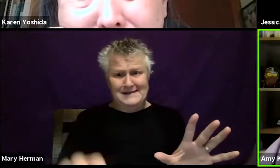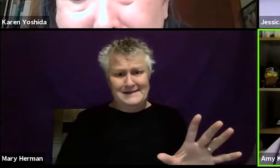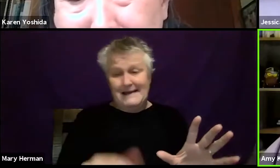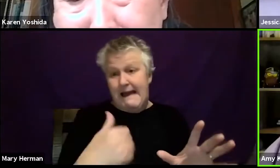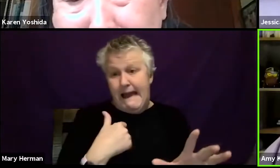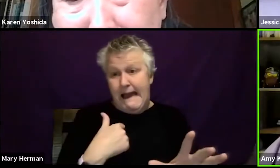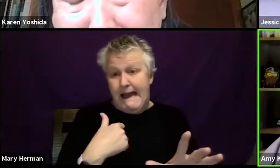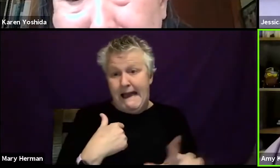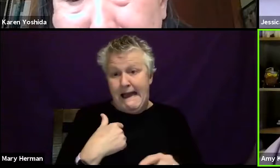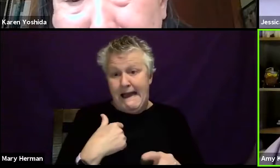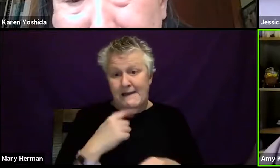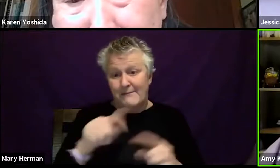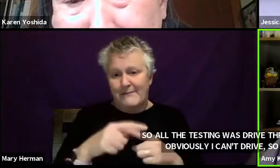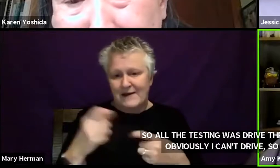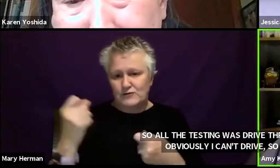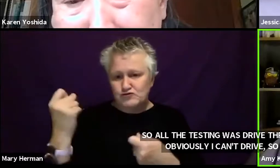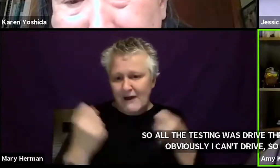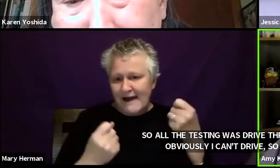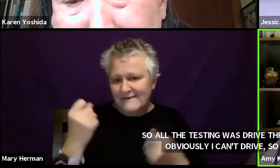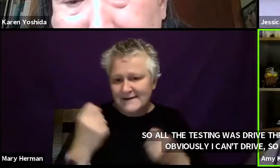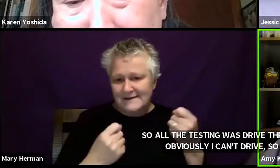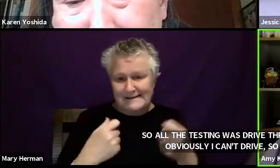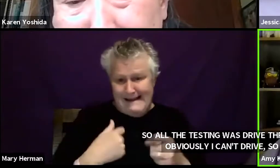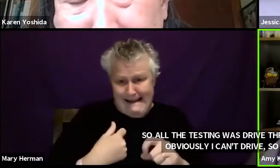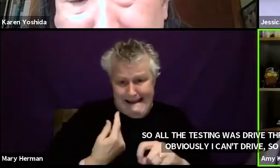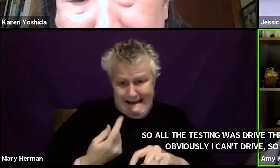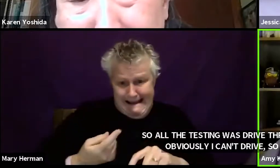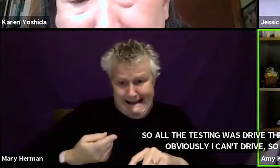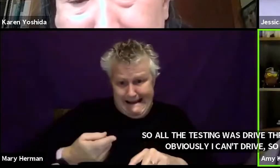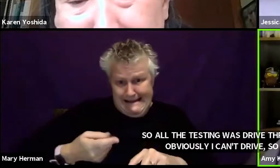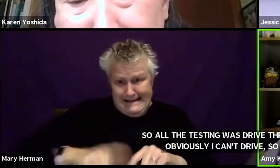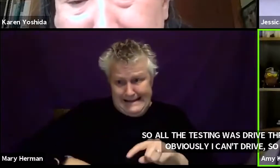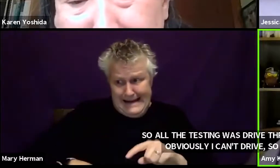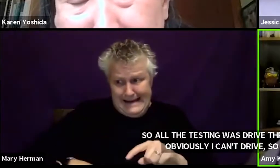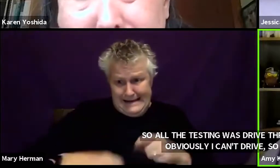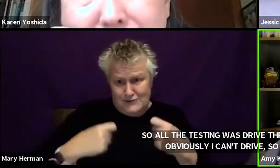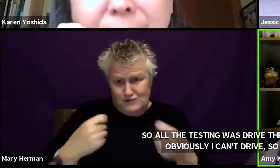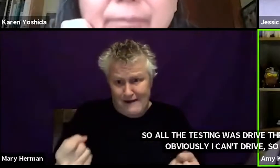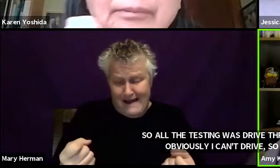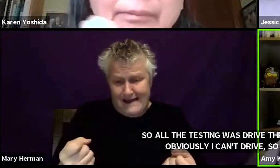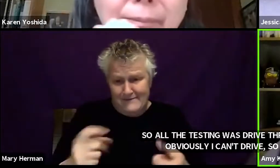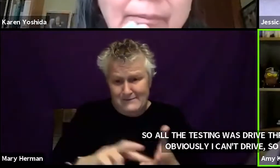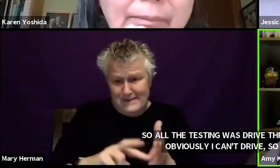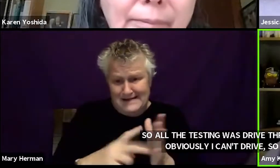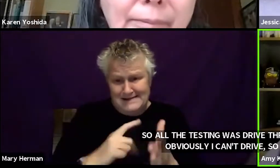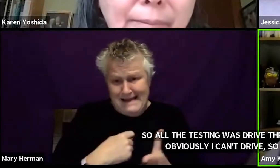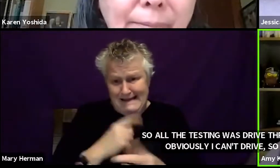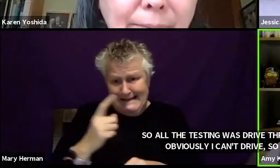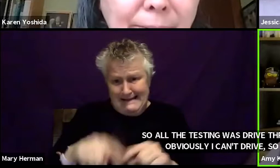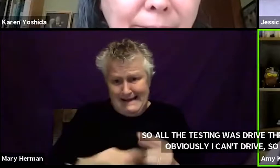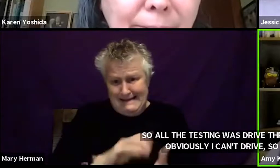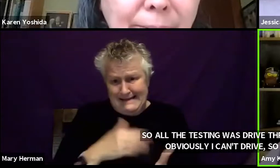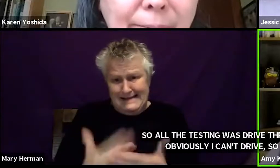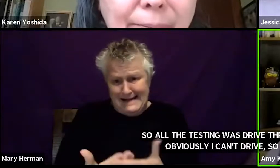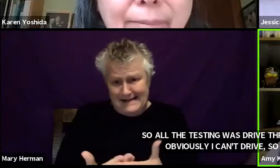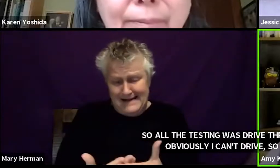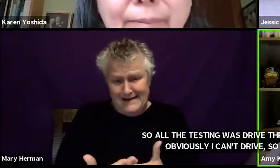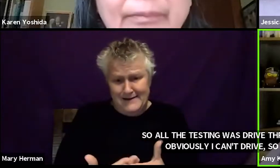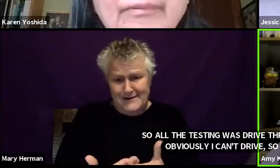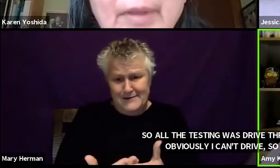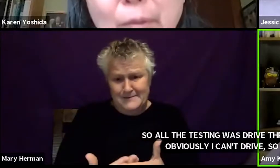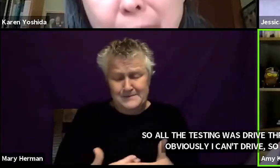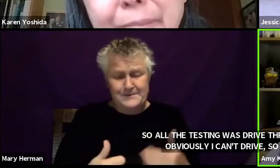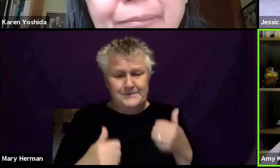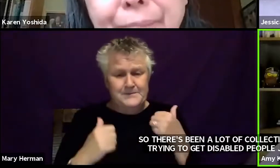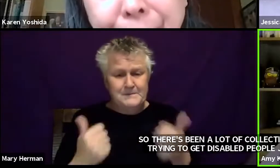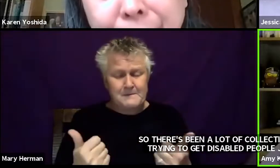So there's been a lot of collective action around just trying to get disabled people just fitted into these policies